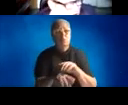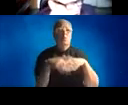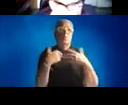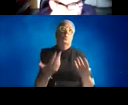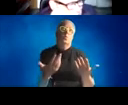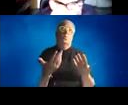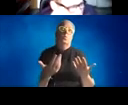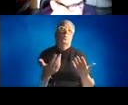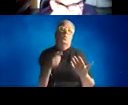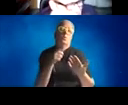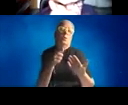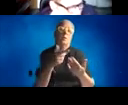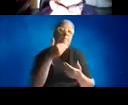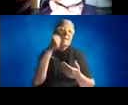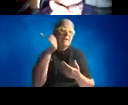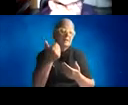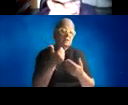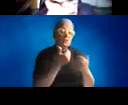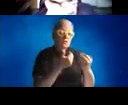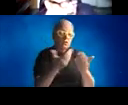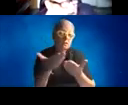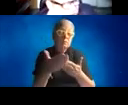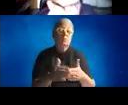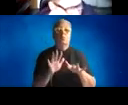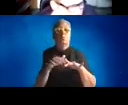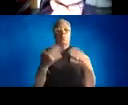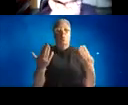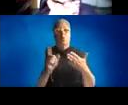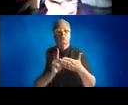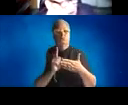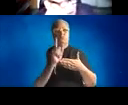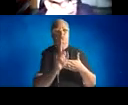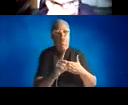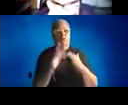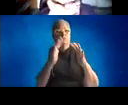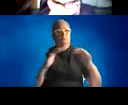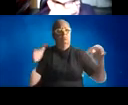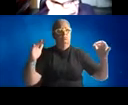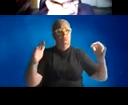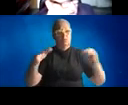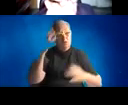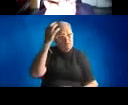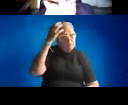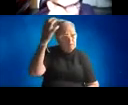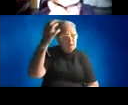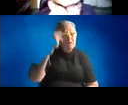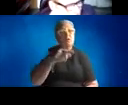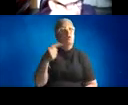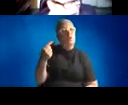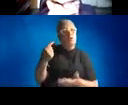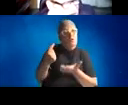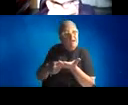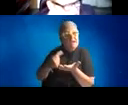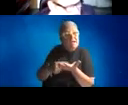for places in Parliament. There are a number of Commonwealth countries, such as Uganda, that